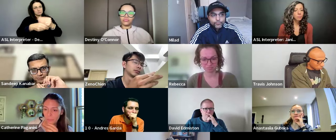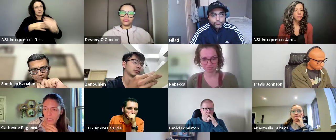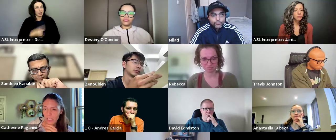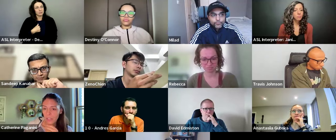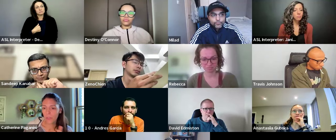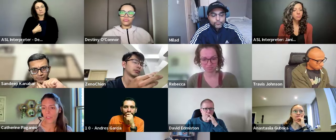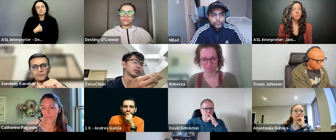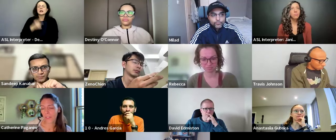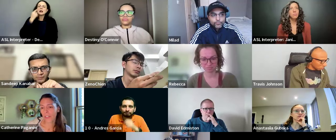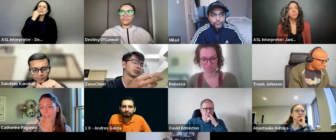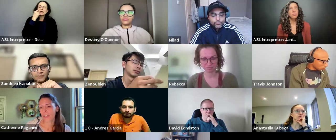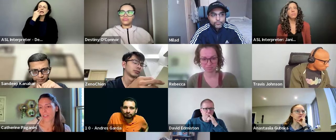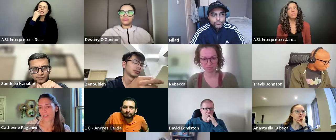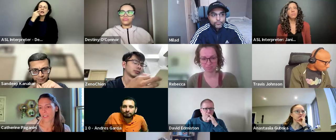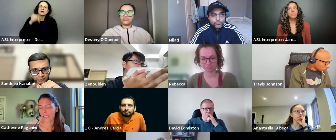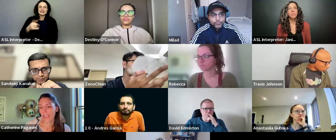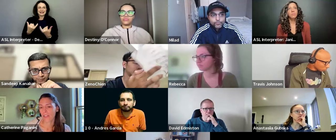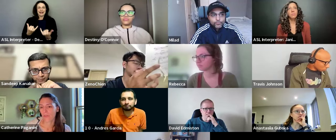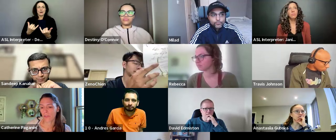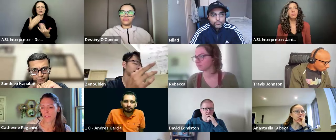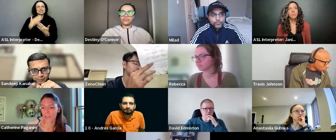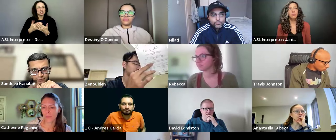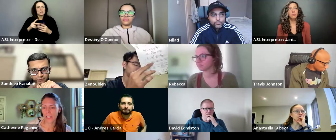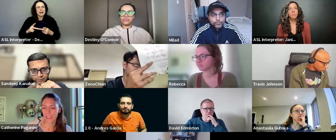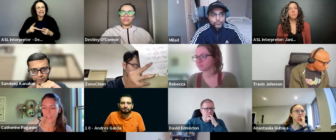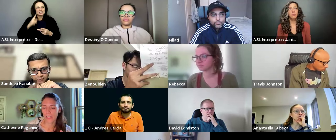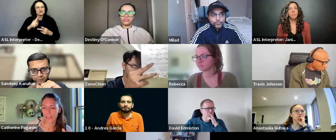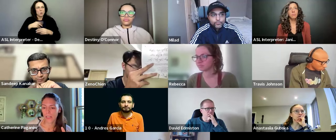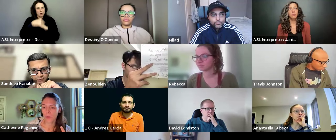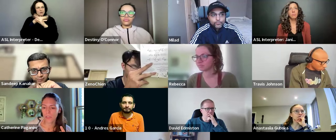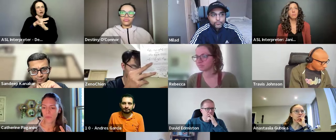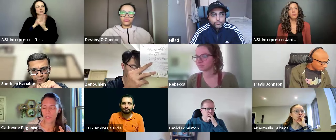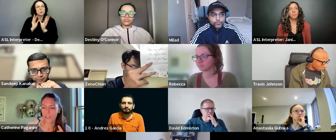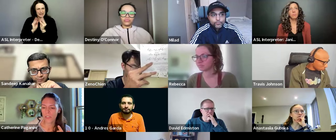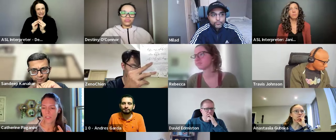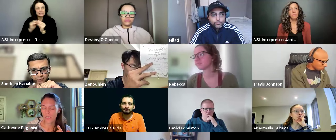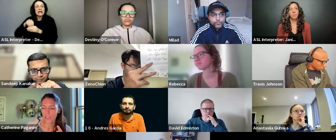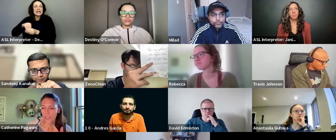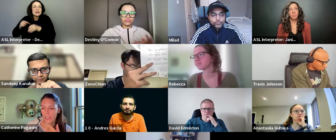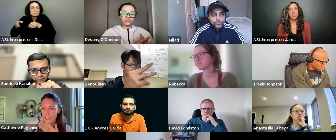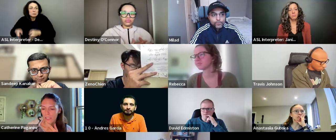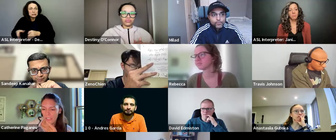additions, and I think we're in a very good state for the virtual meetings, the in-person ones.